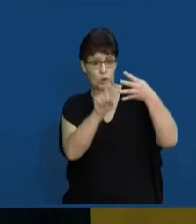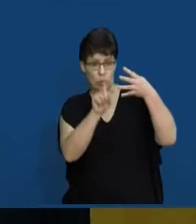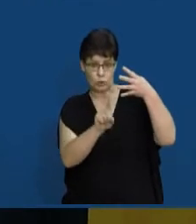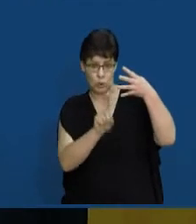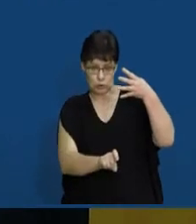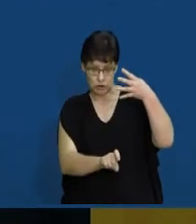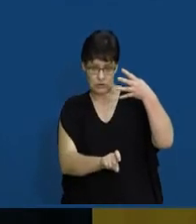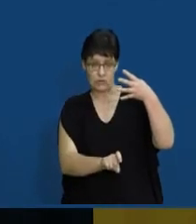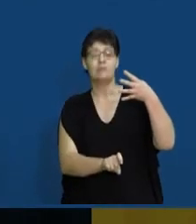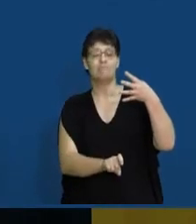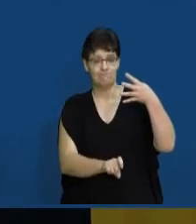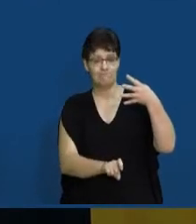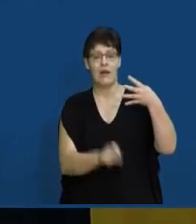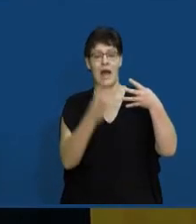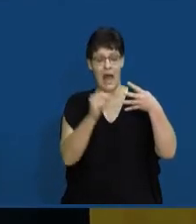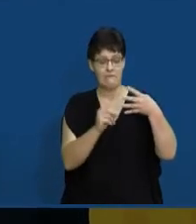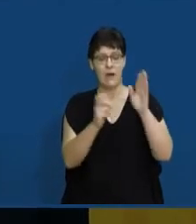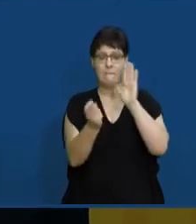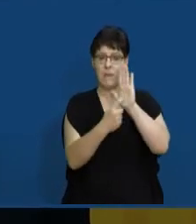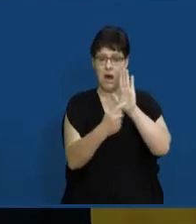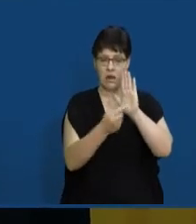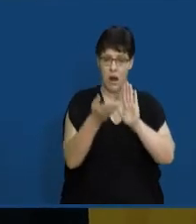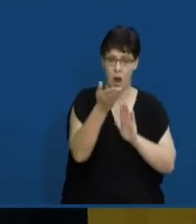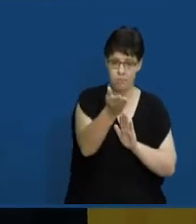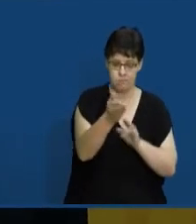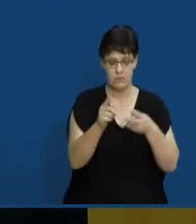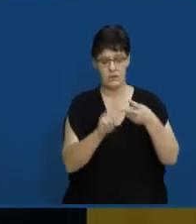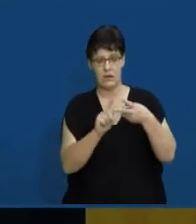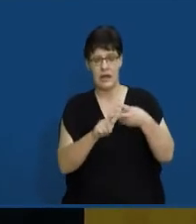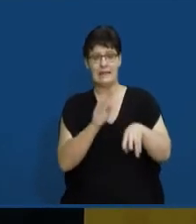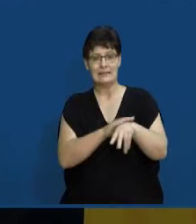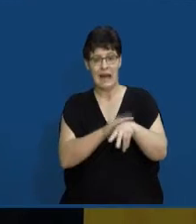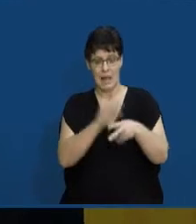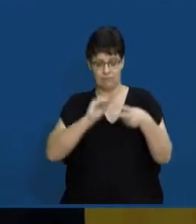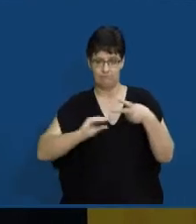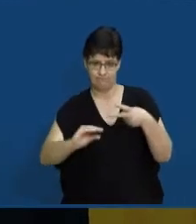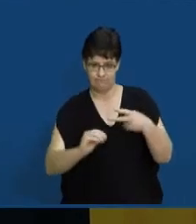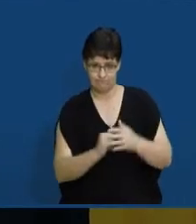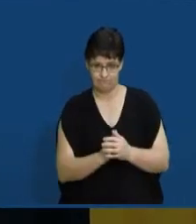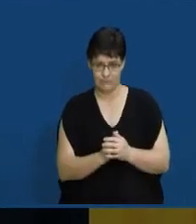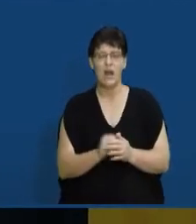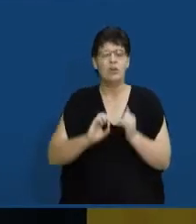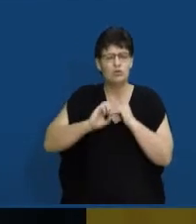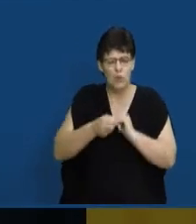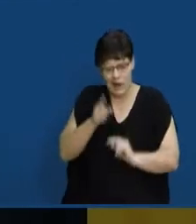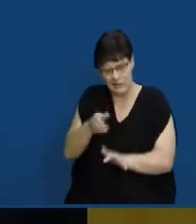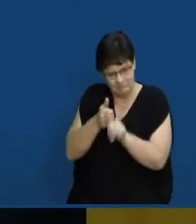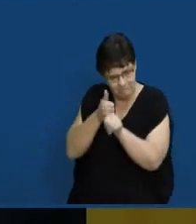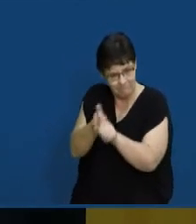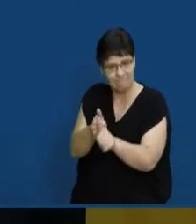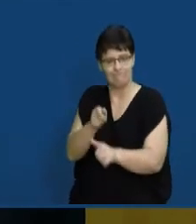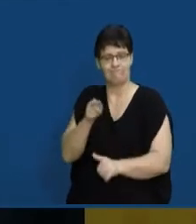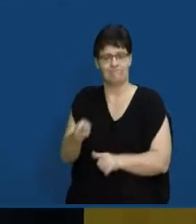paper will have the mark allocation with the time allocation. Please try and stick to that